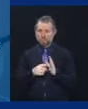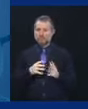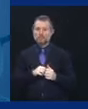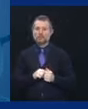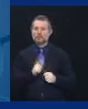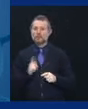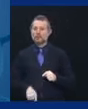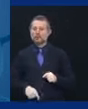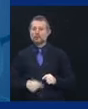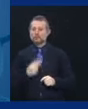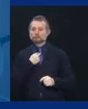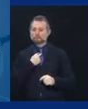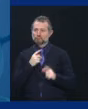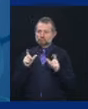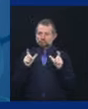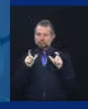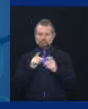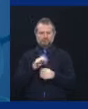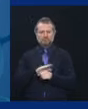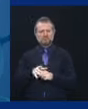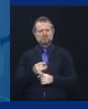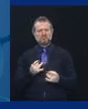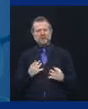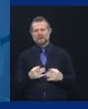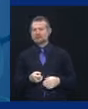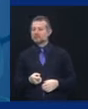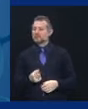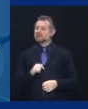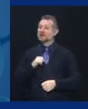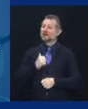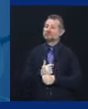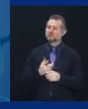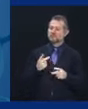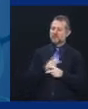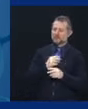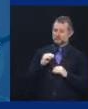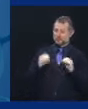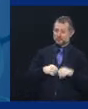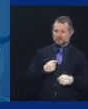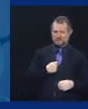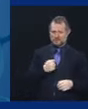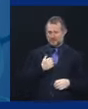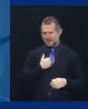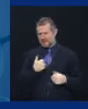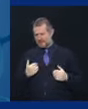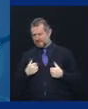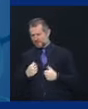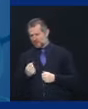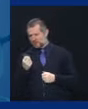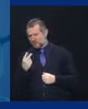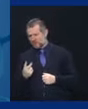these strains, there are dozens and dozens of mutations.